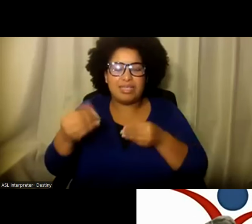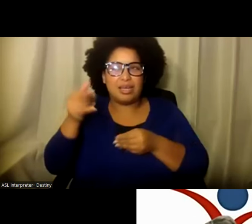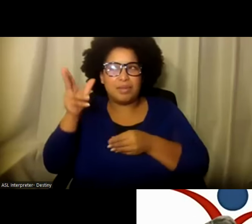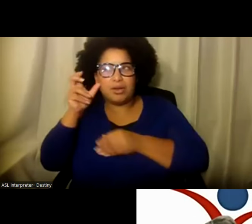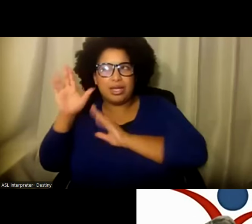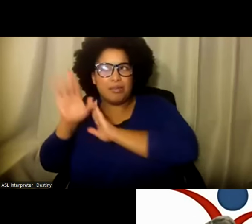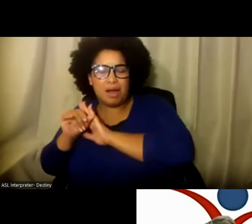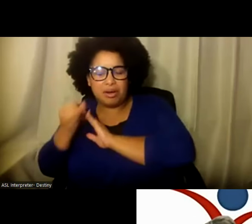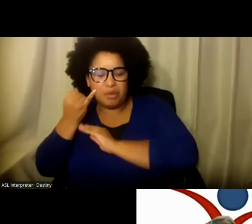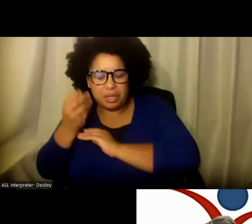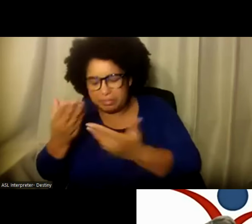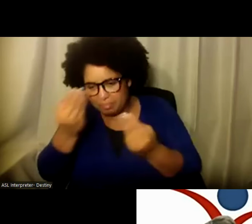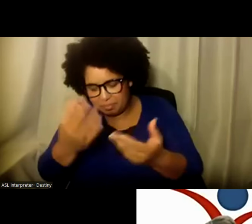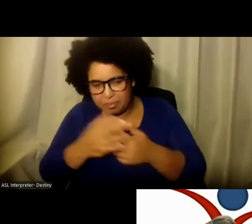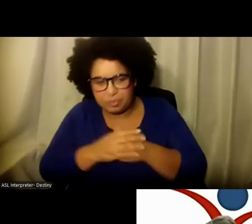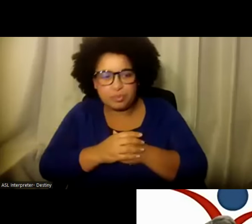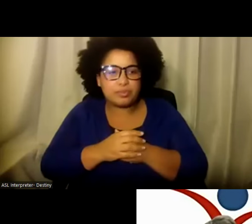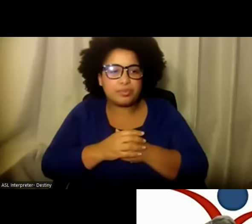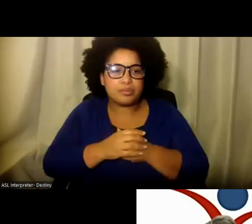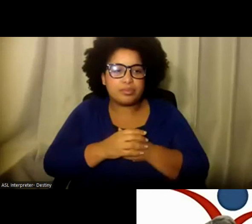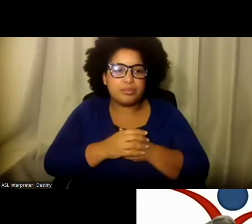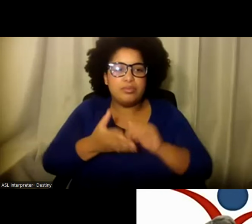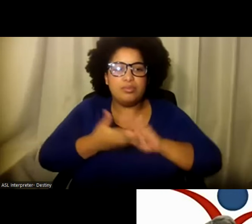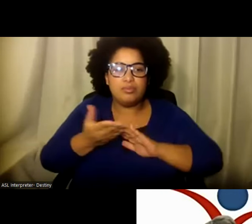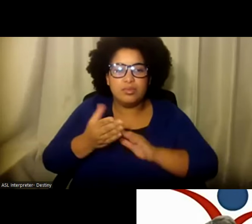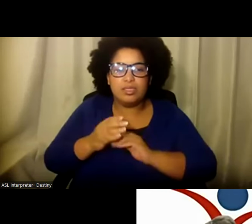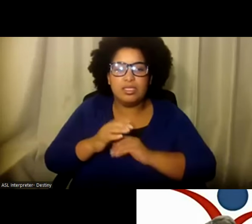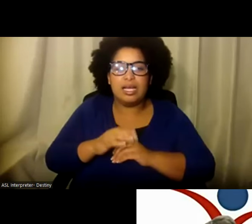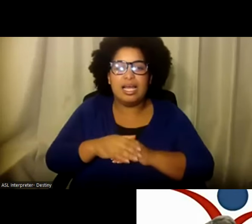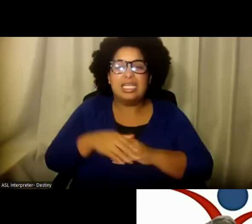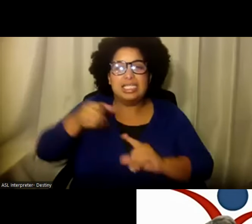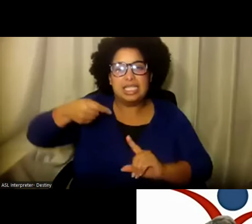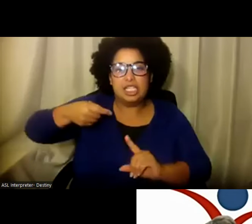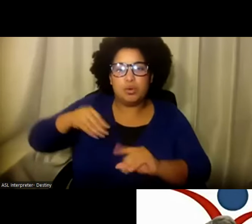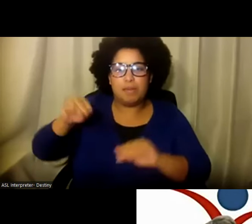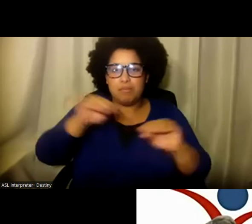background. I run a sensory motor class here. I'm an